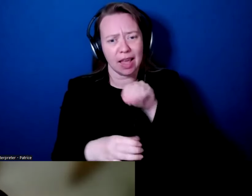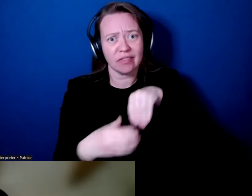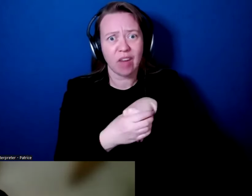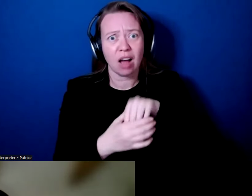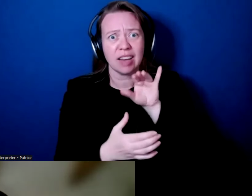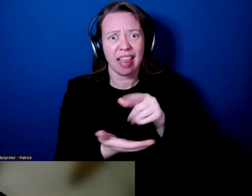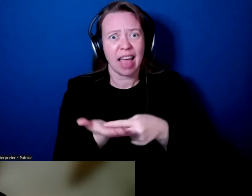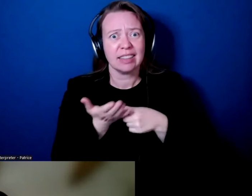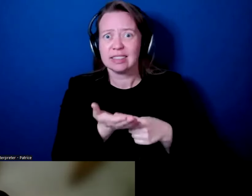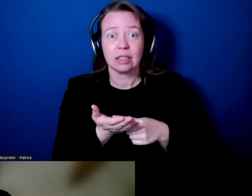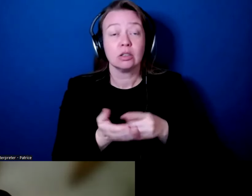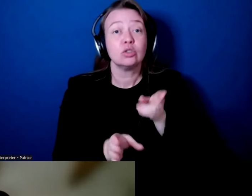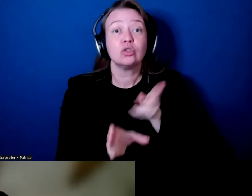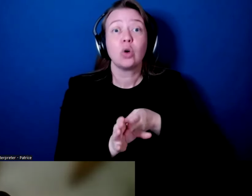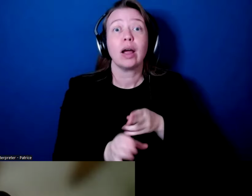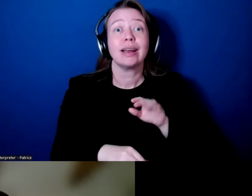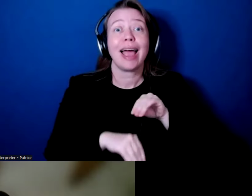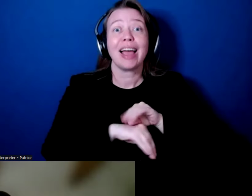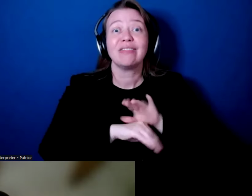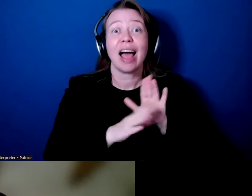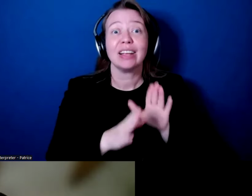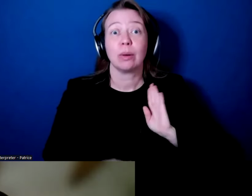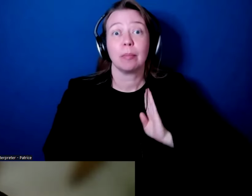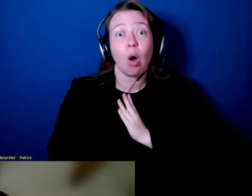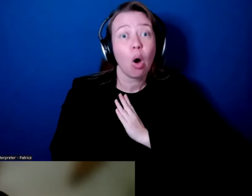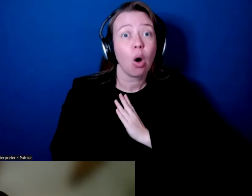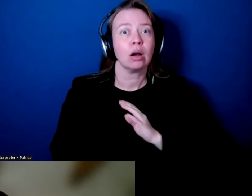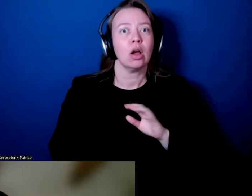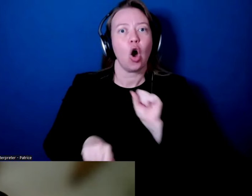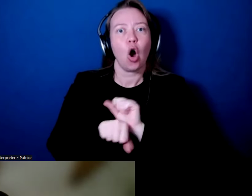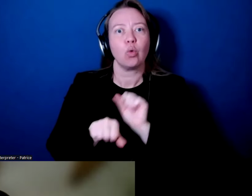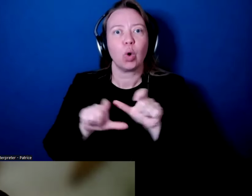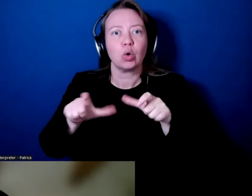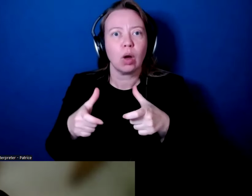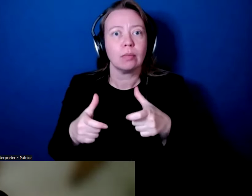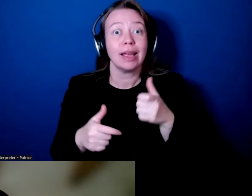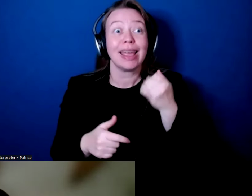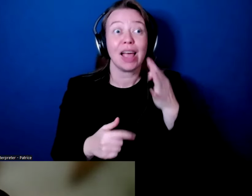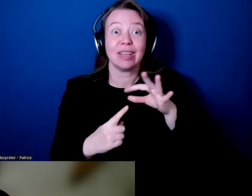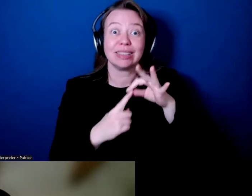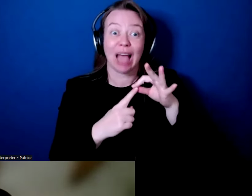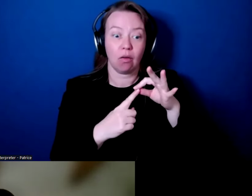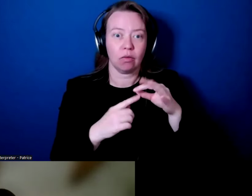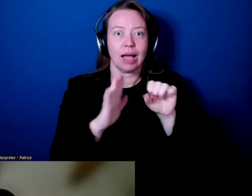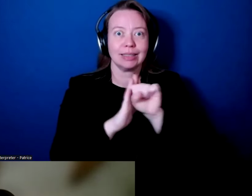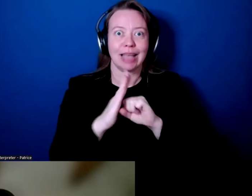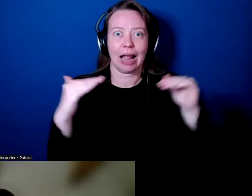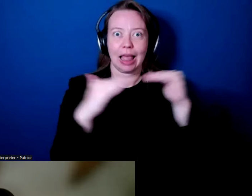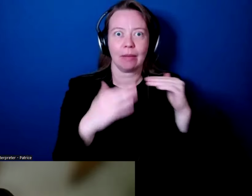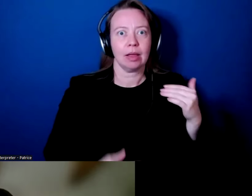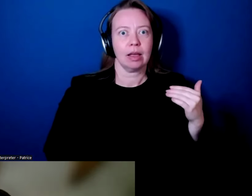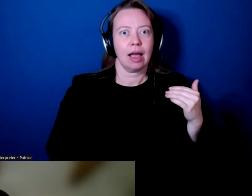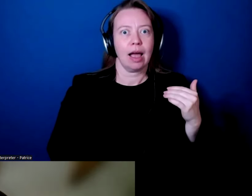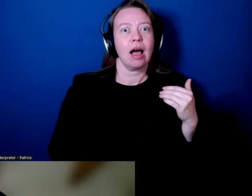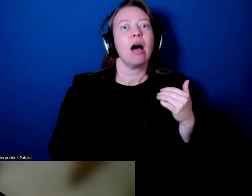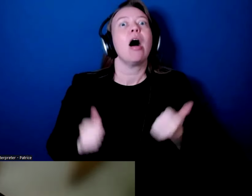advisory board or a work group, particularly if it's a sort of state level group, might be out of a lot of people's experience